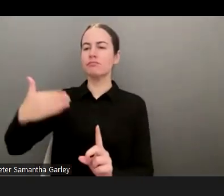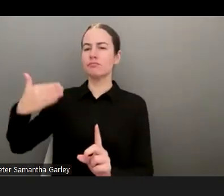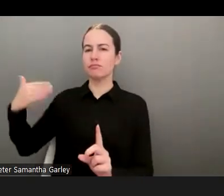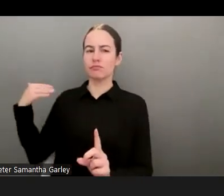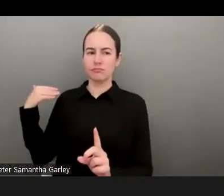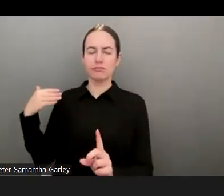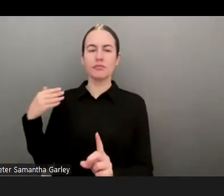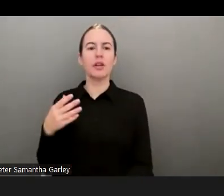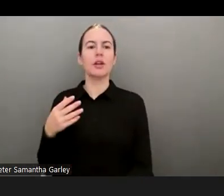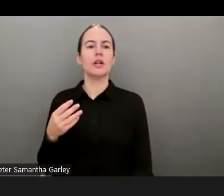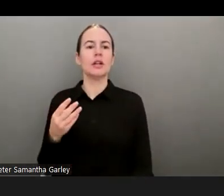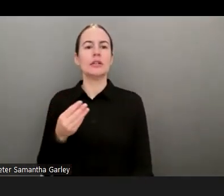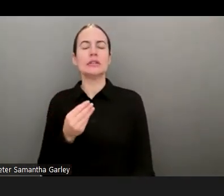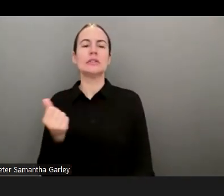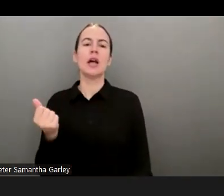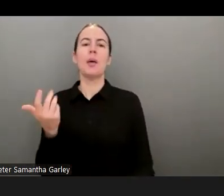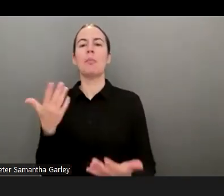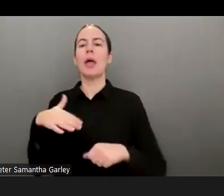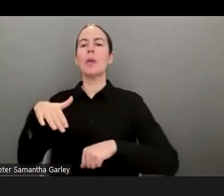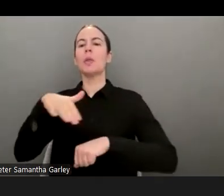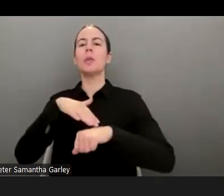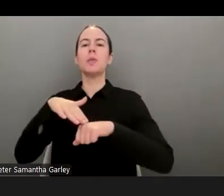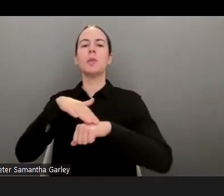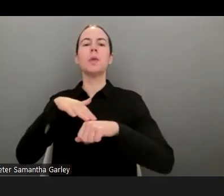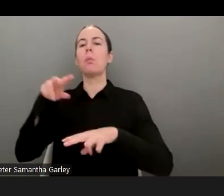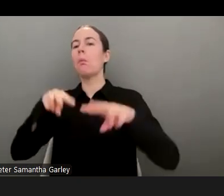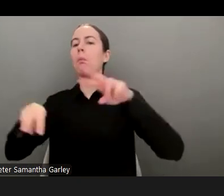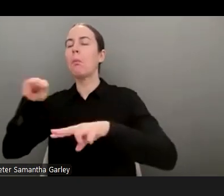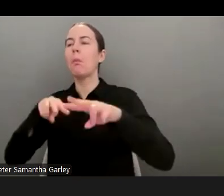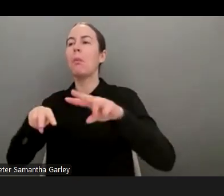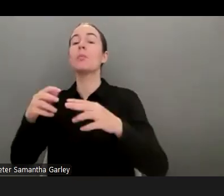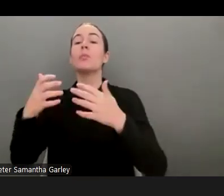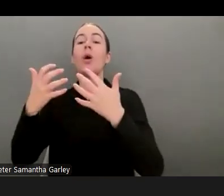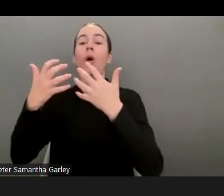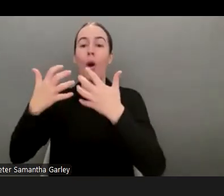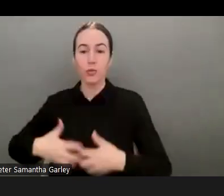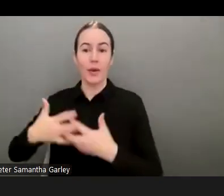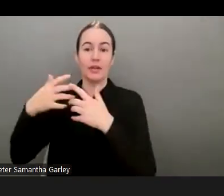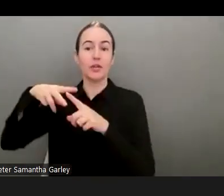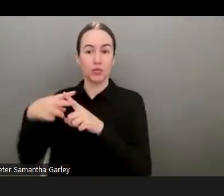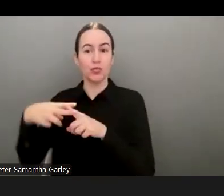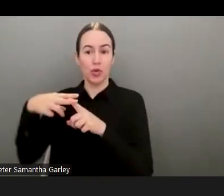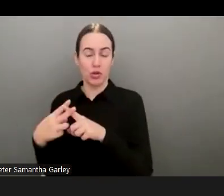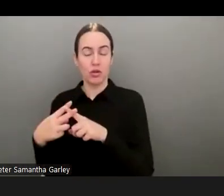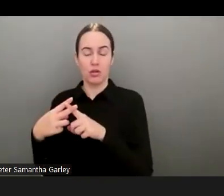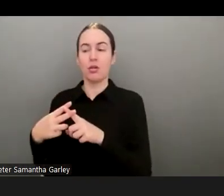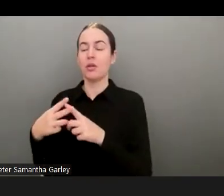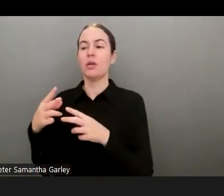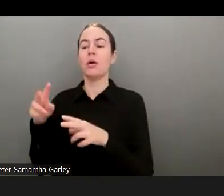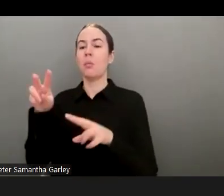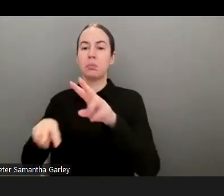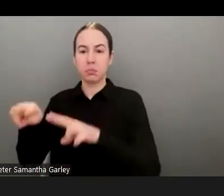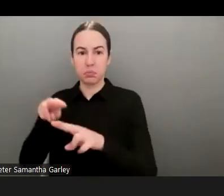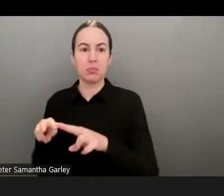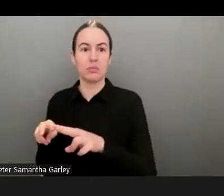these kind of superficial inspections with automatic tools, and those have also been cases where those